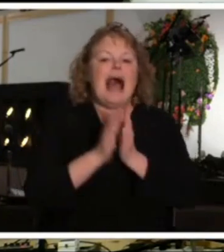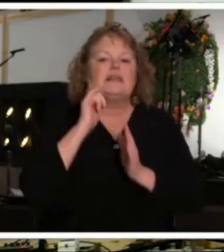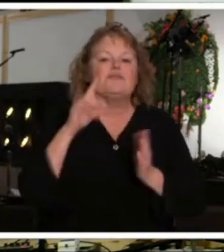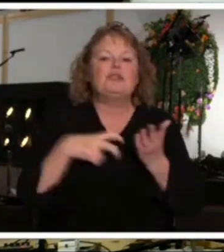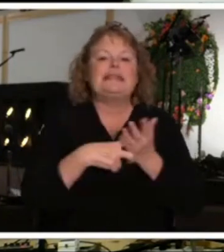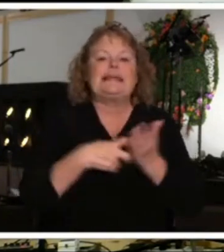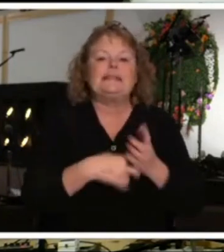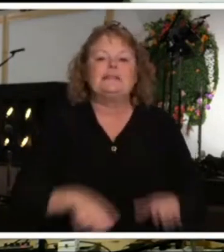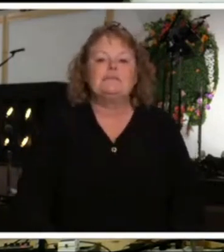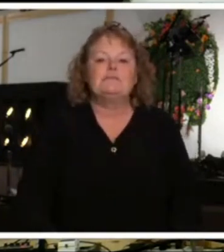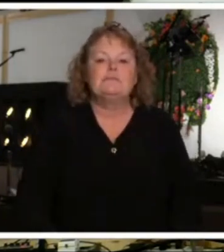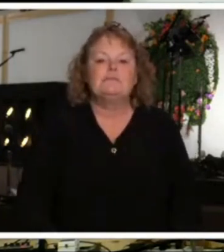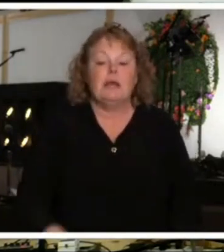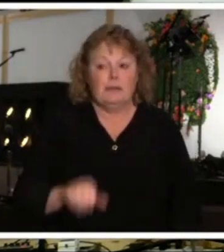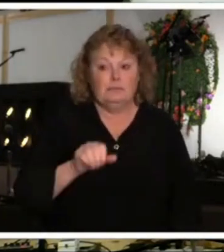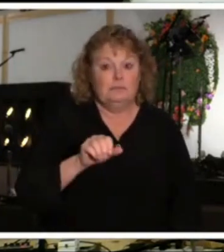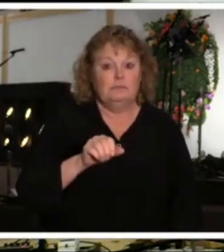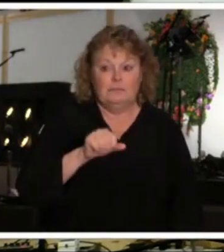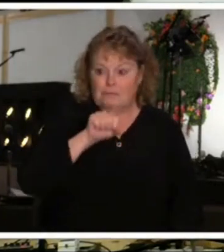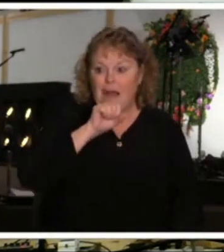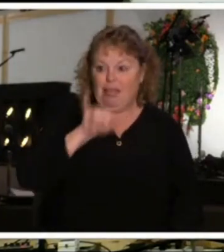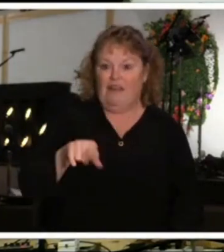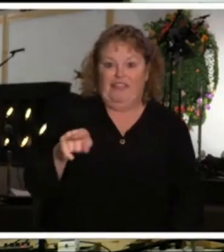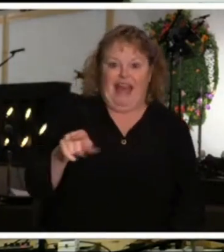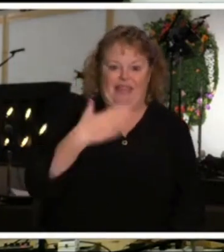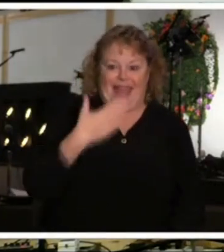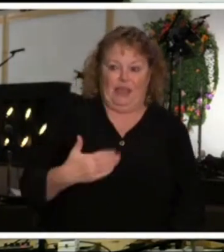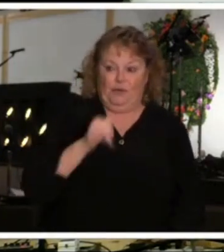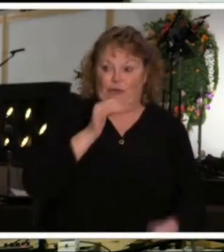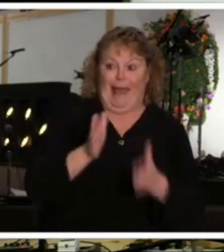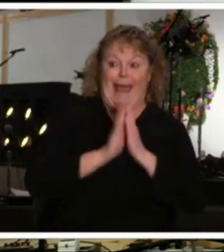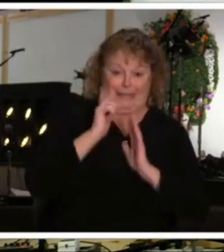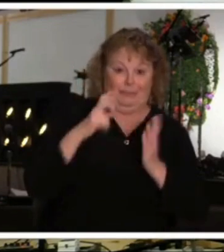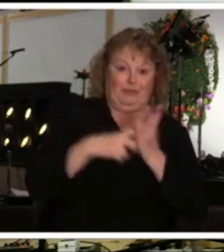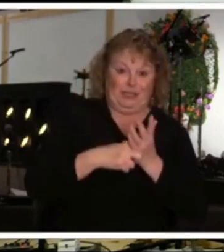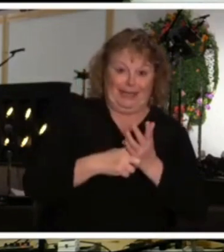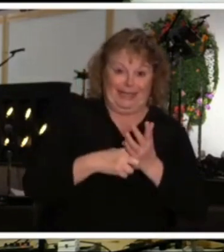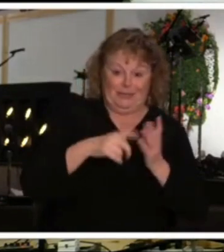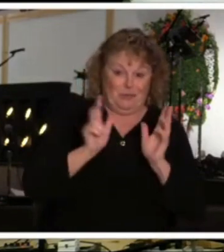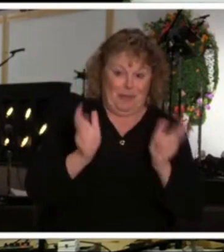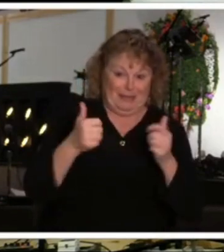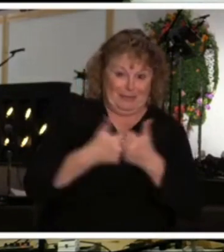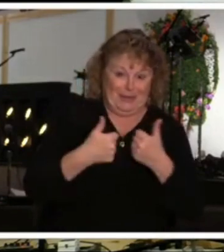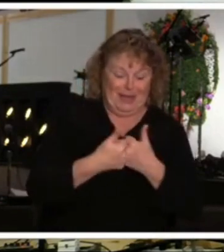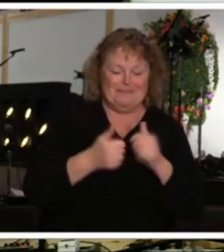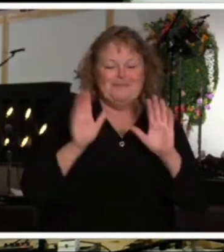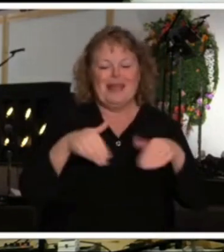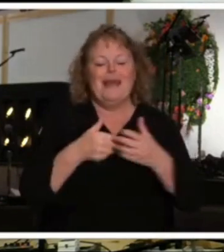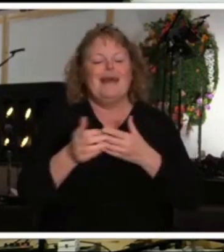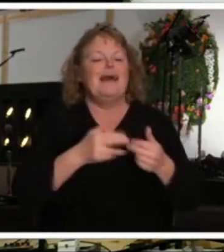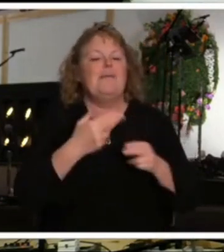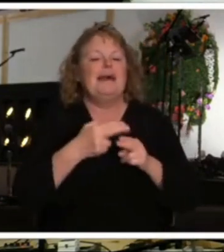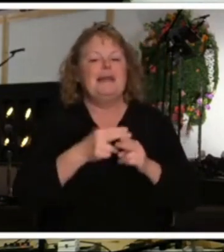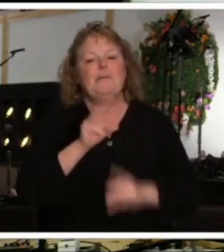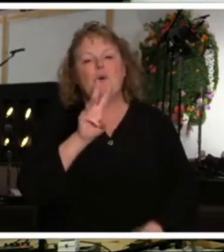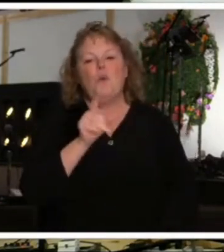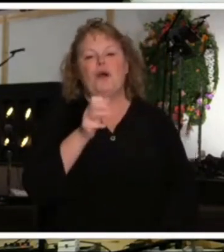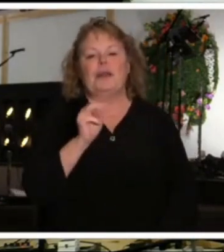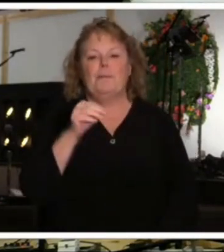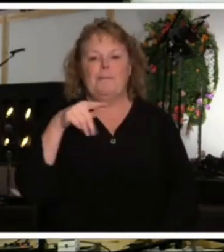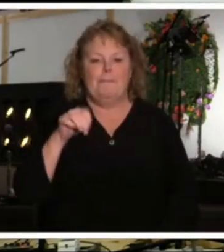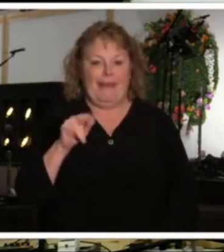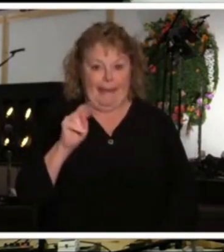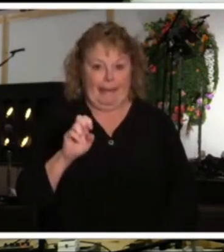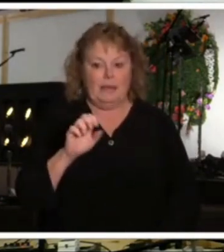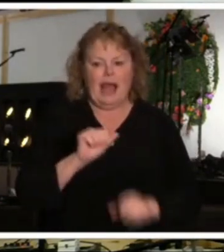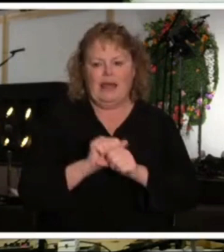tickets. And I love that man because I thank you, Pastor. I really appreciate that. But as he said, my name is William Payne, and I've been at